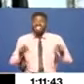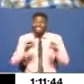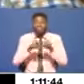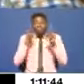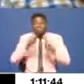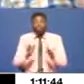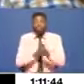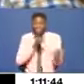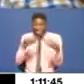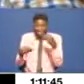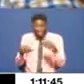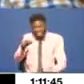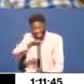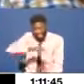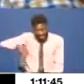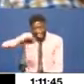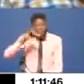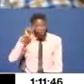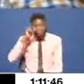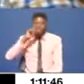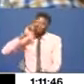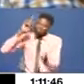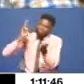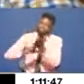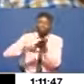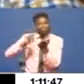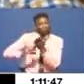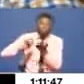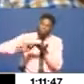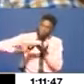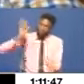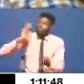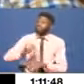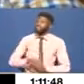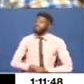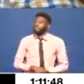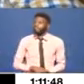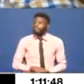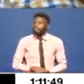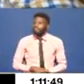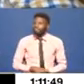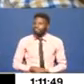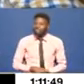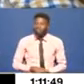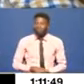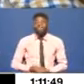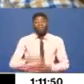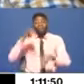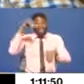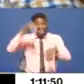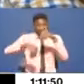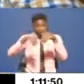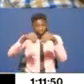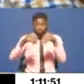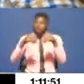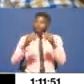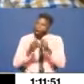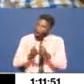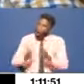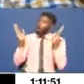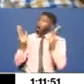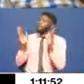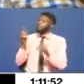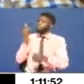numbers. Uchaguzi wa wazi ni uchaguzi ambao utajenga chama. Kwa